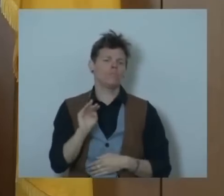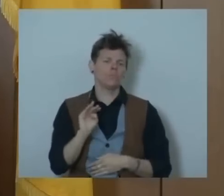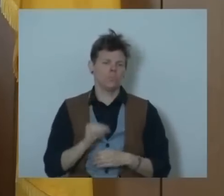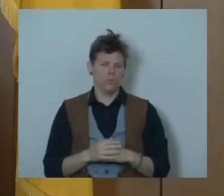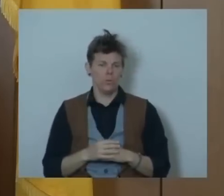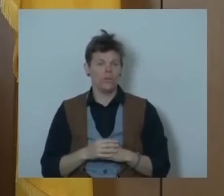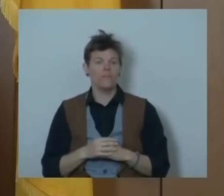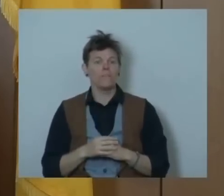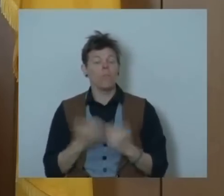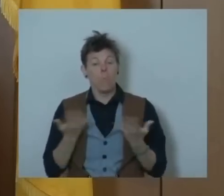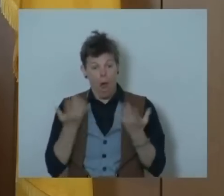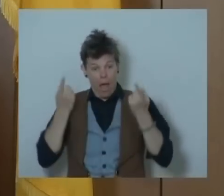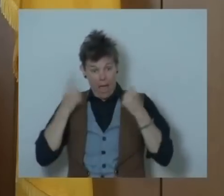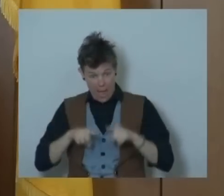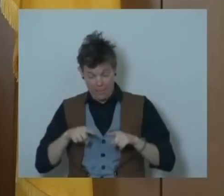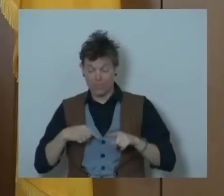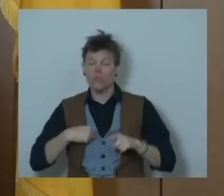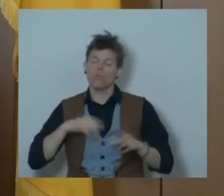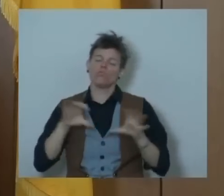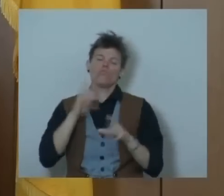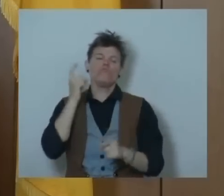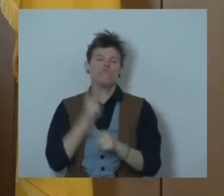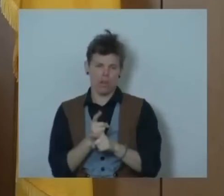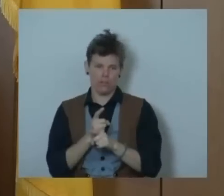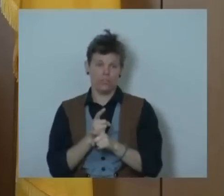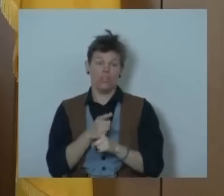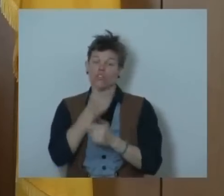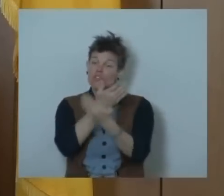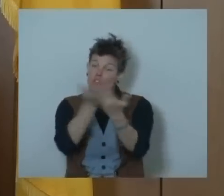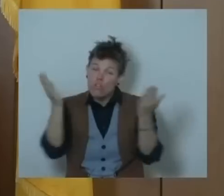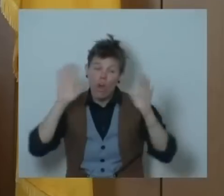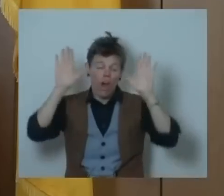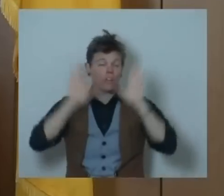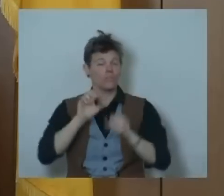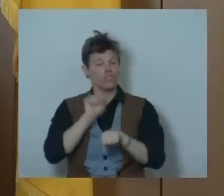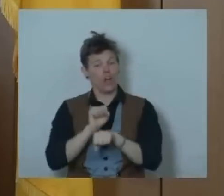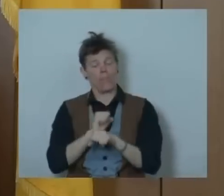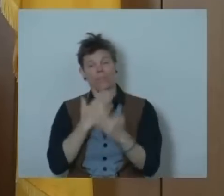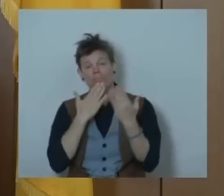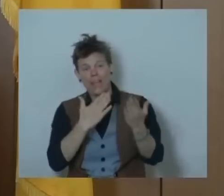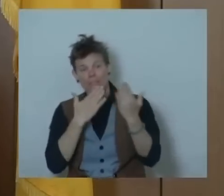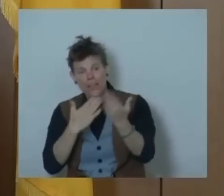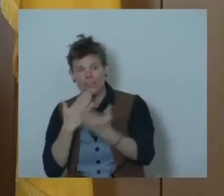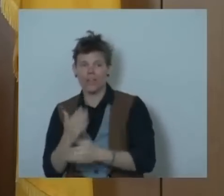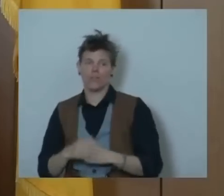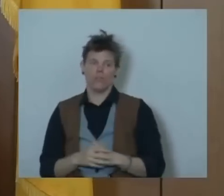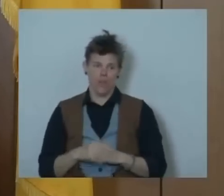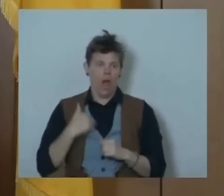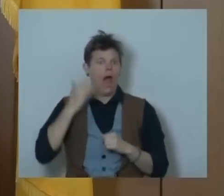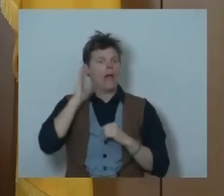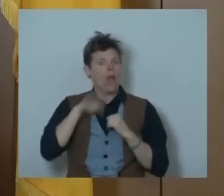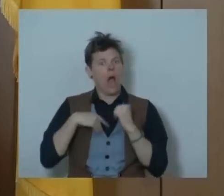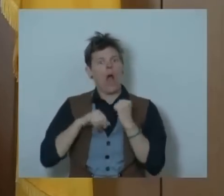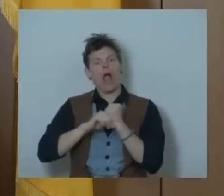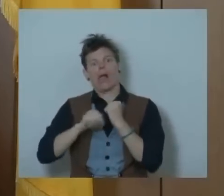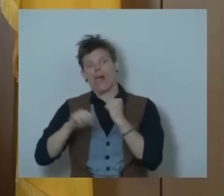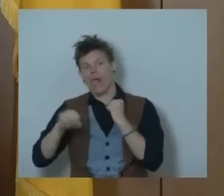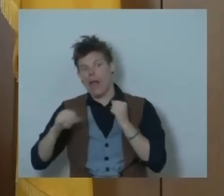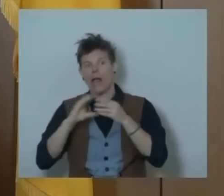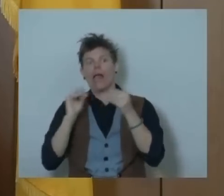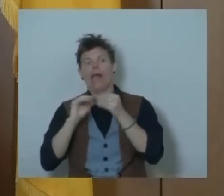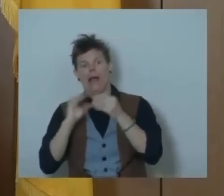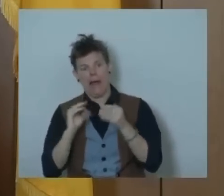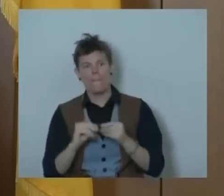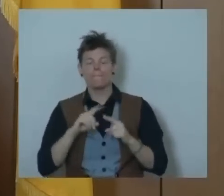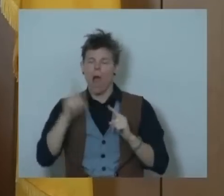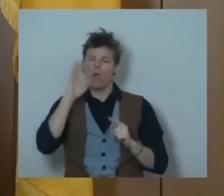We've done a really incredible job so far. So thank you. I know we went longer, but I hope that this is feeling like good news, because it is. And